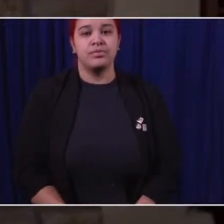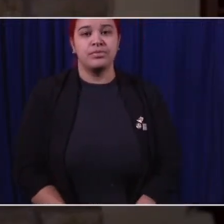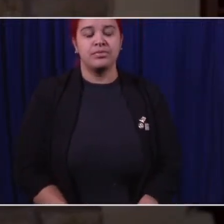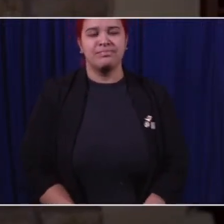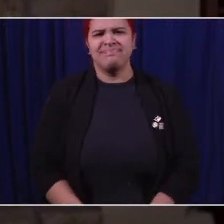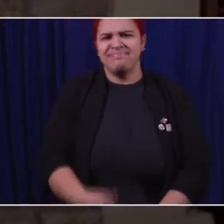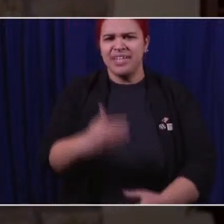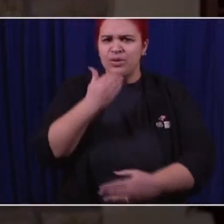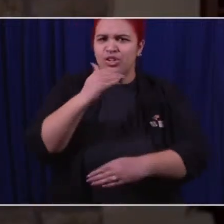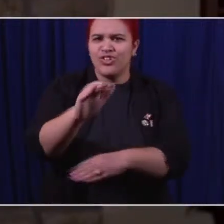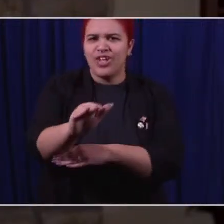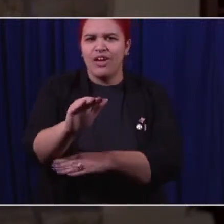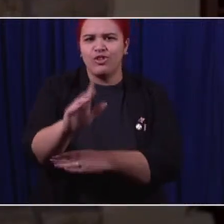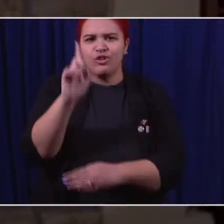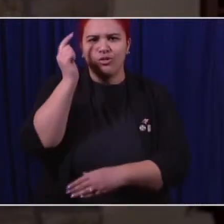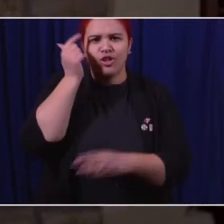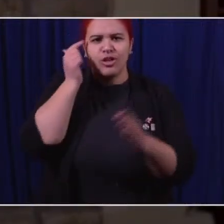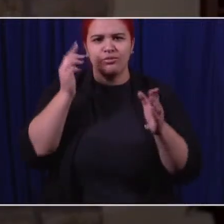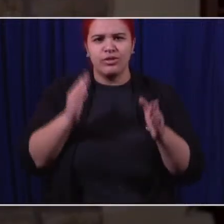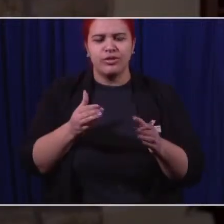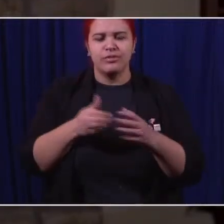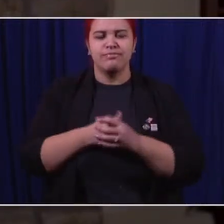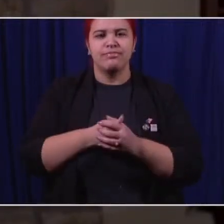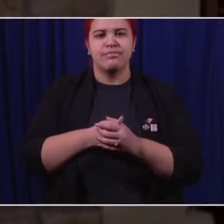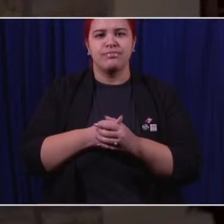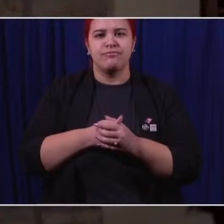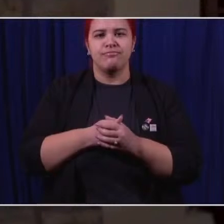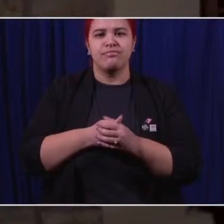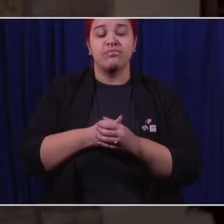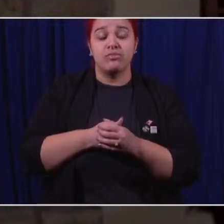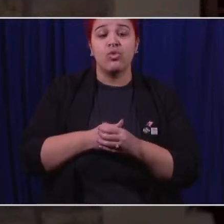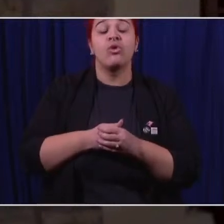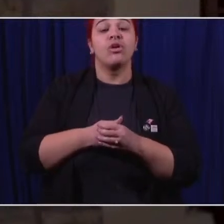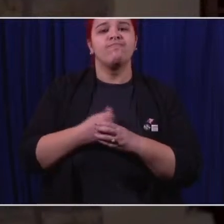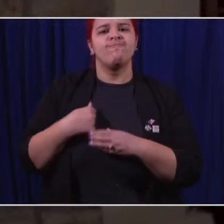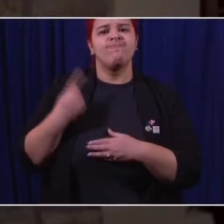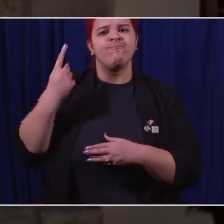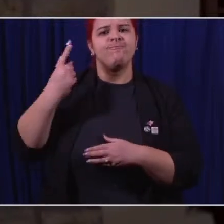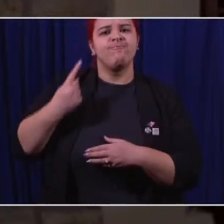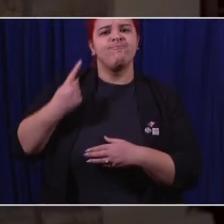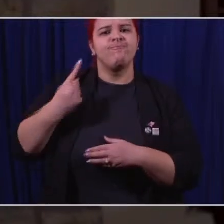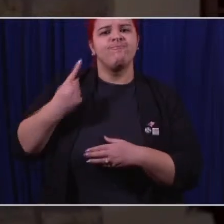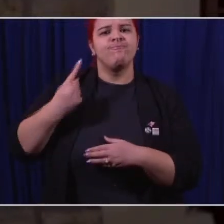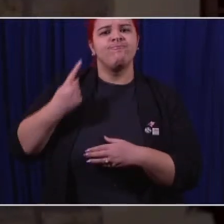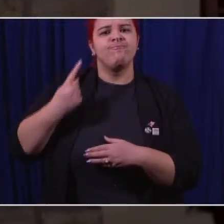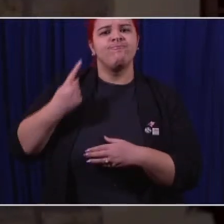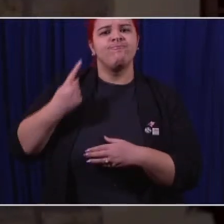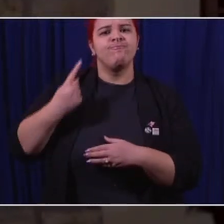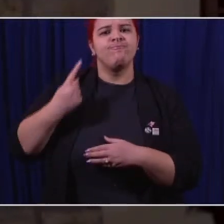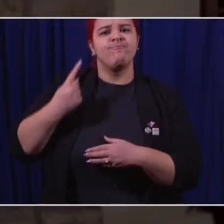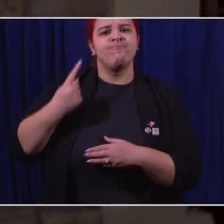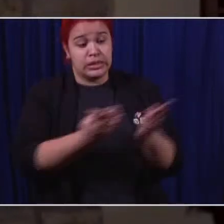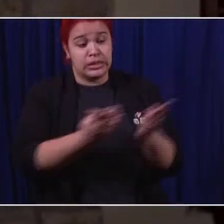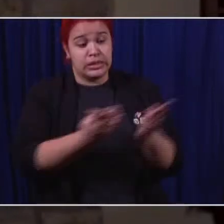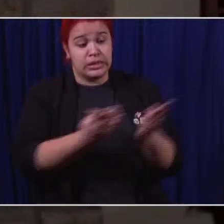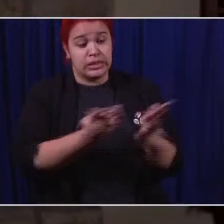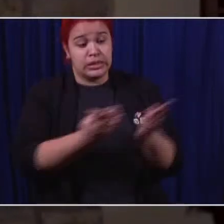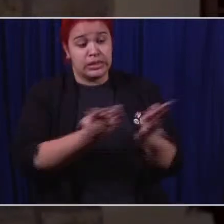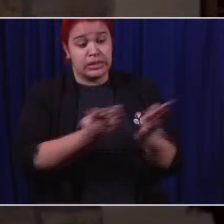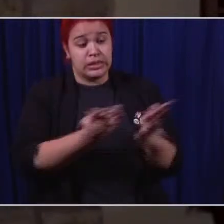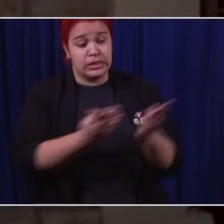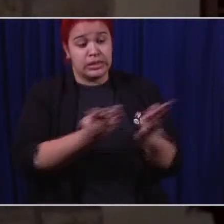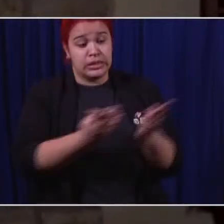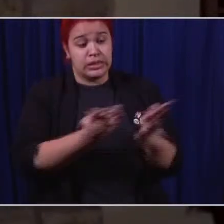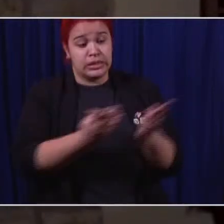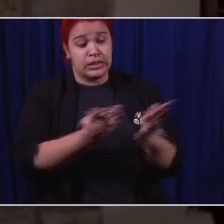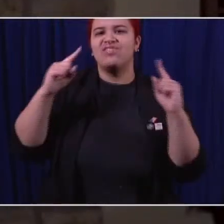Good afternoon, Governor. What is the state's efficiency rate when it comes to delivering the vaccine, i.e., how